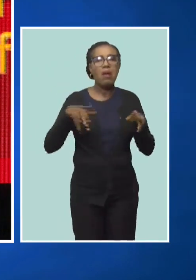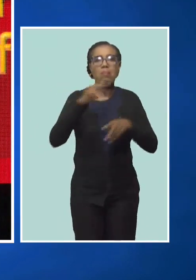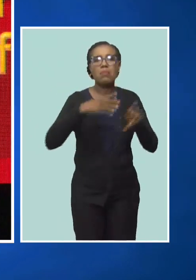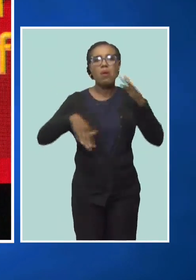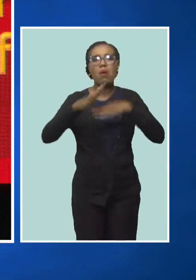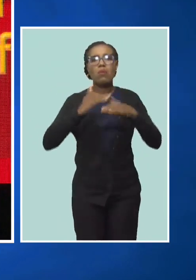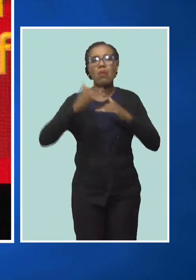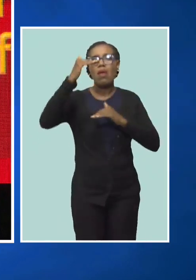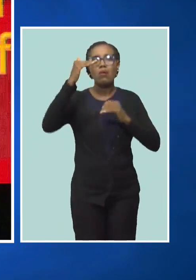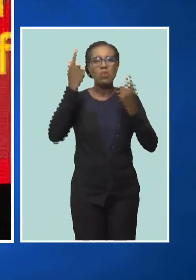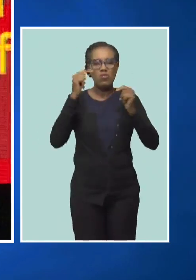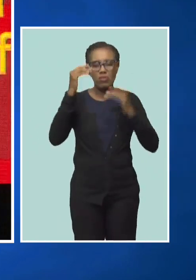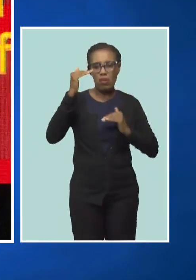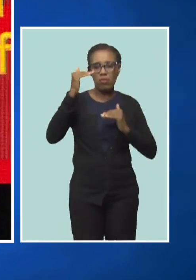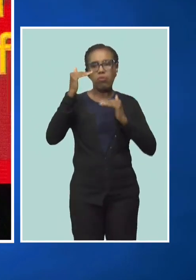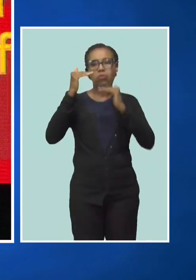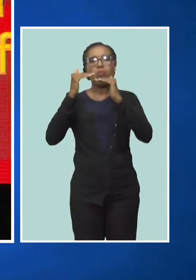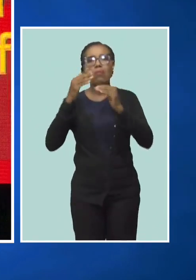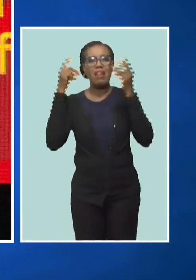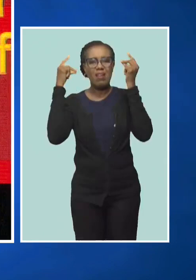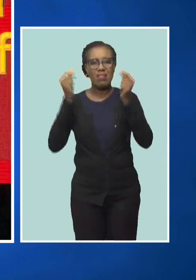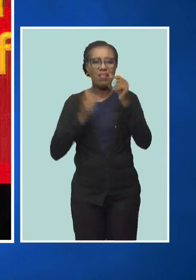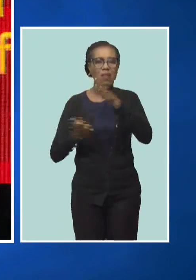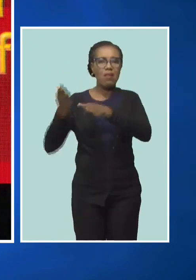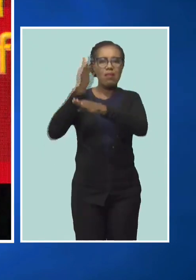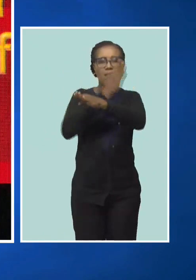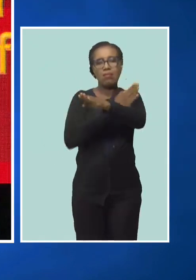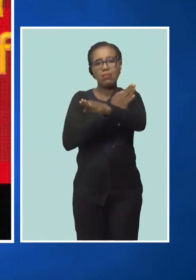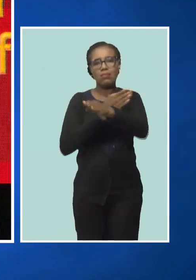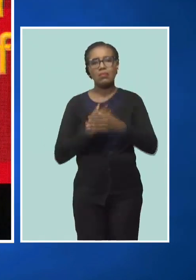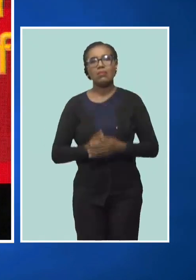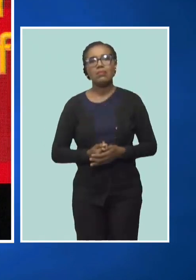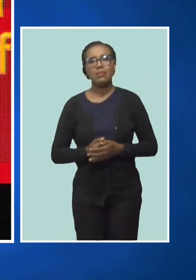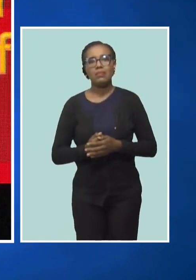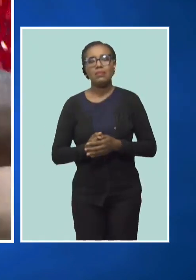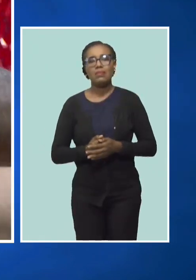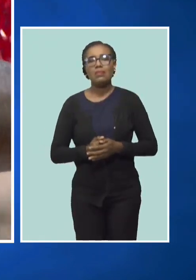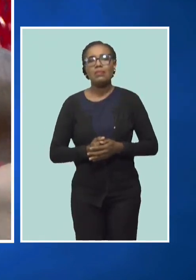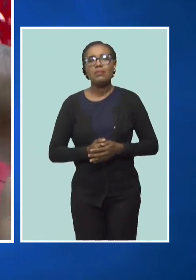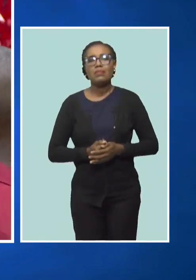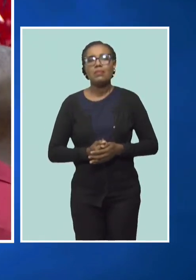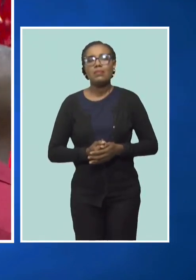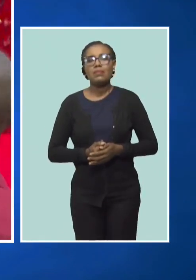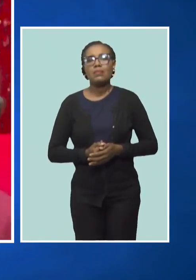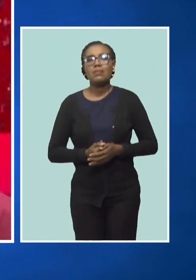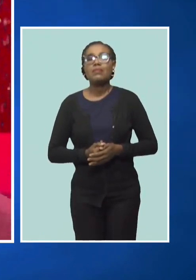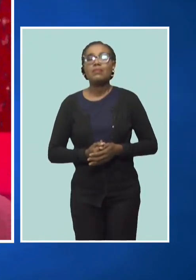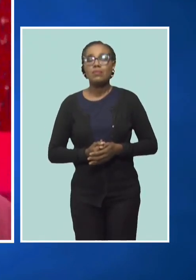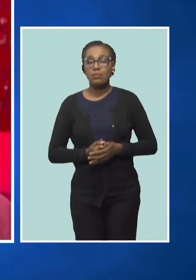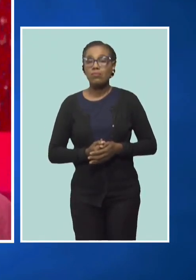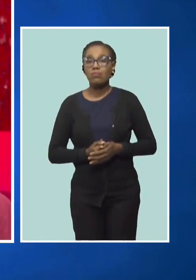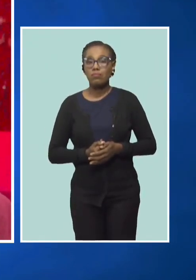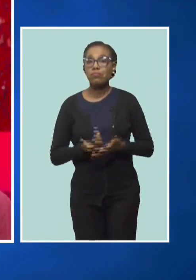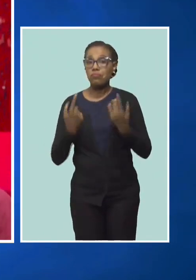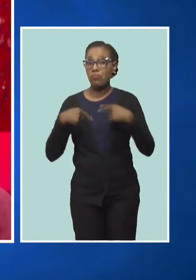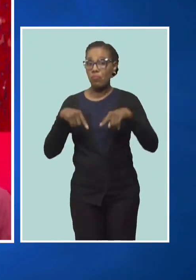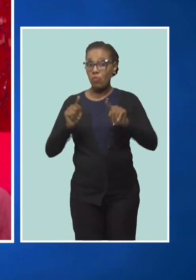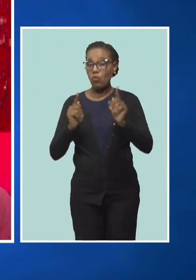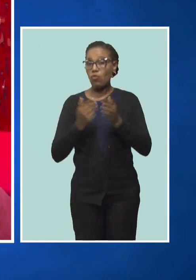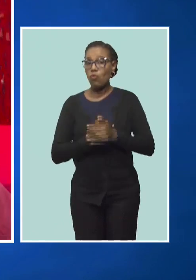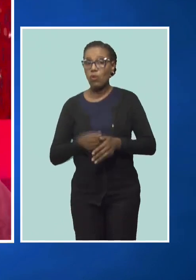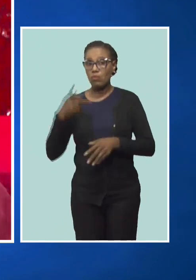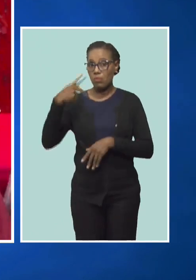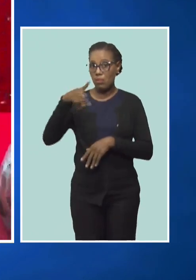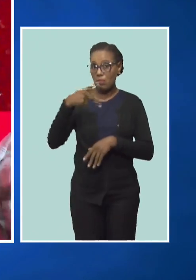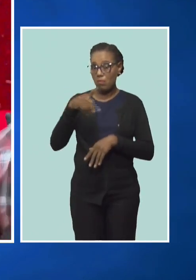is advancing at a rapid pace in digitization. During the event, which includes a cocktail reception